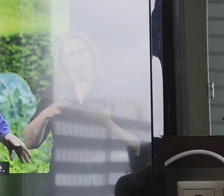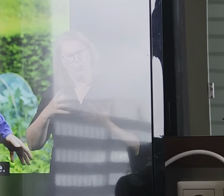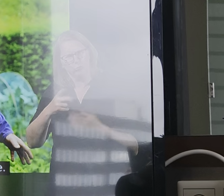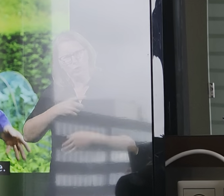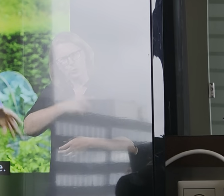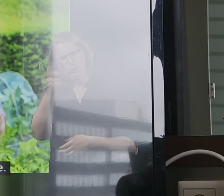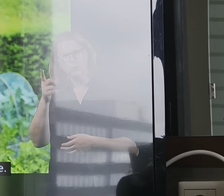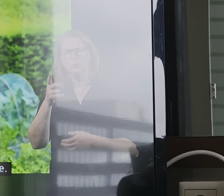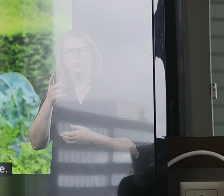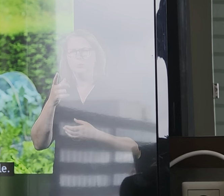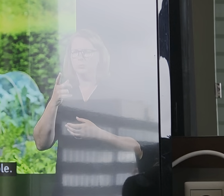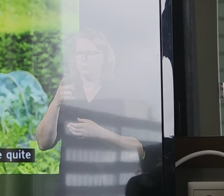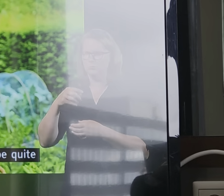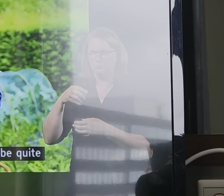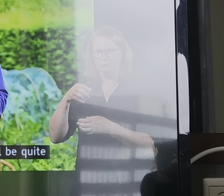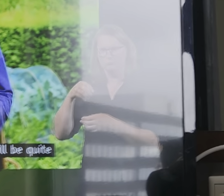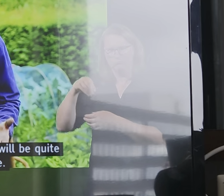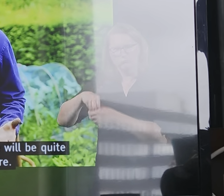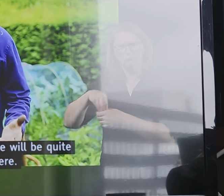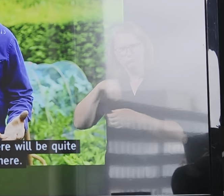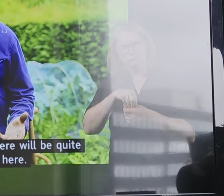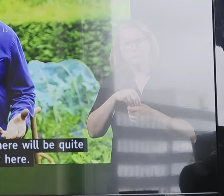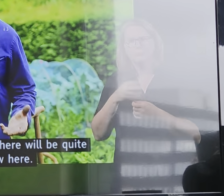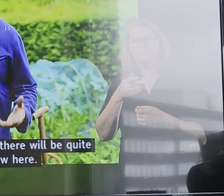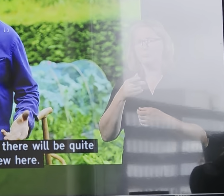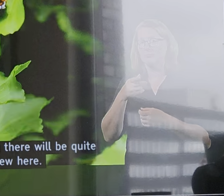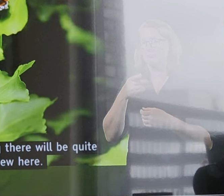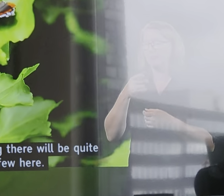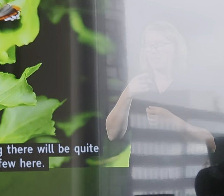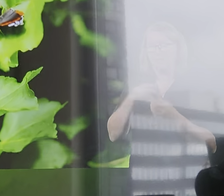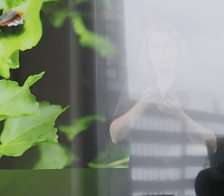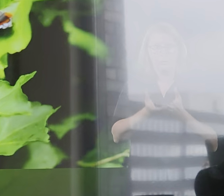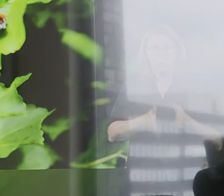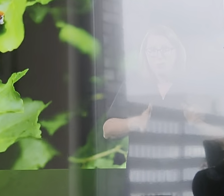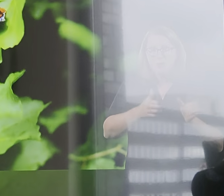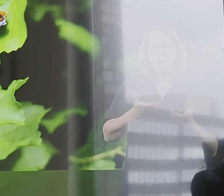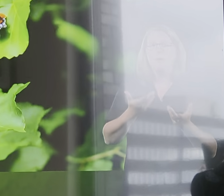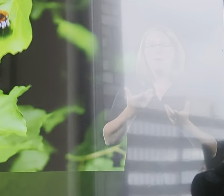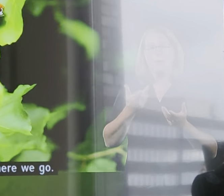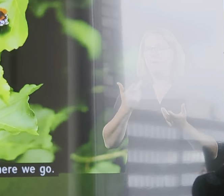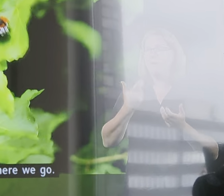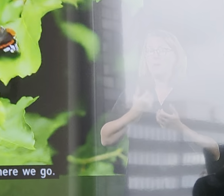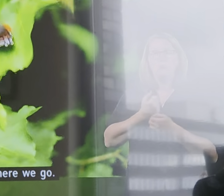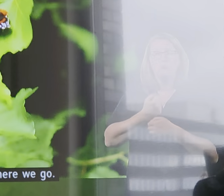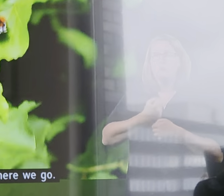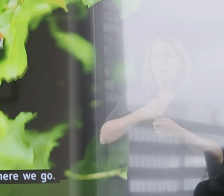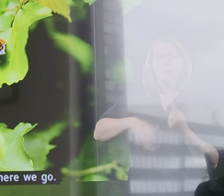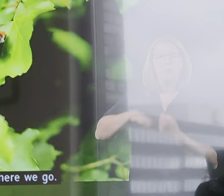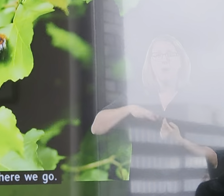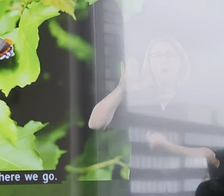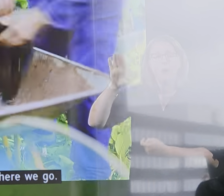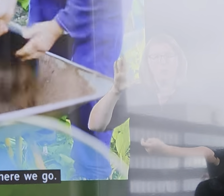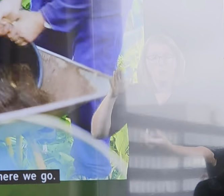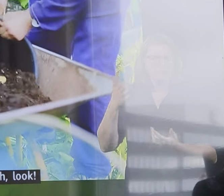room outside, to show that it is possible. So I'm hoping there will be quite a few here. Okay, here